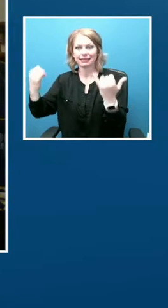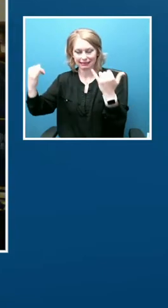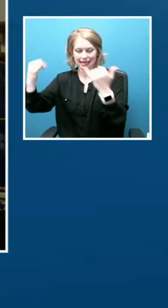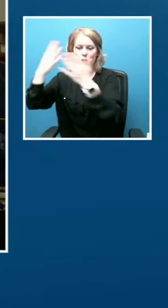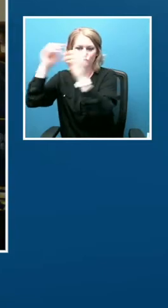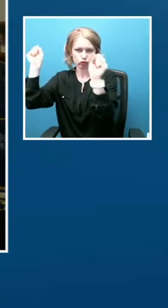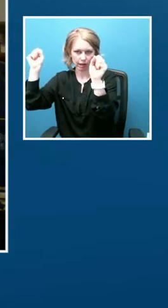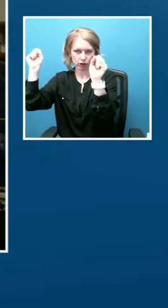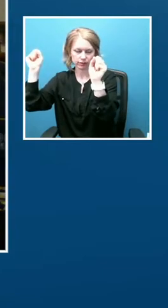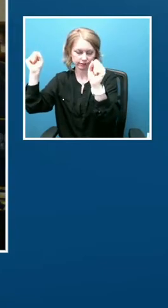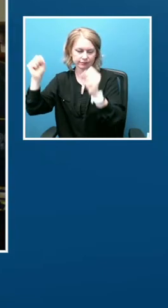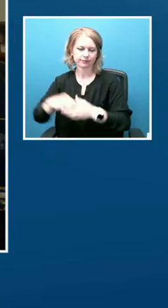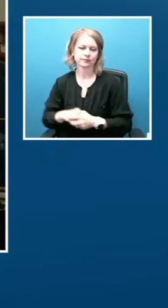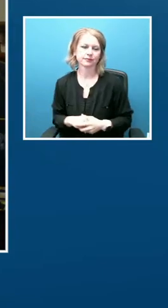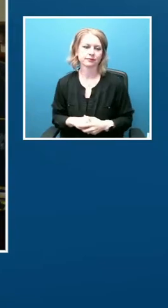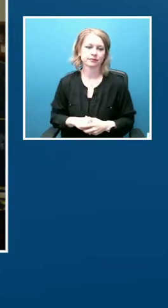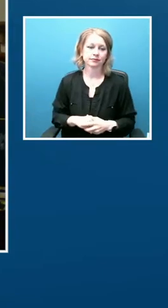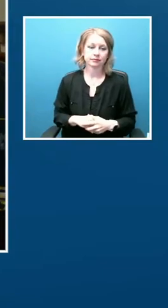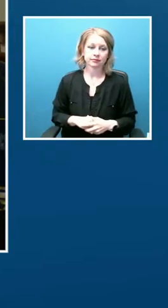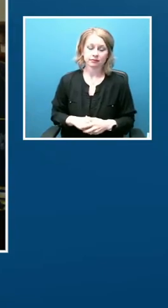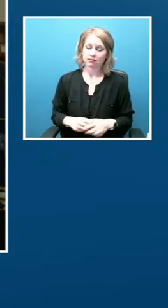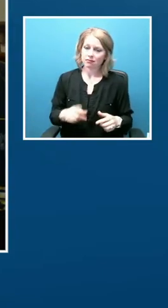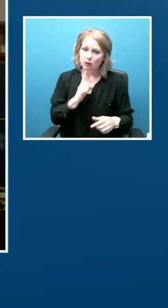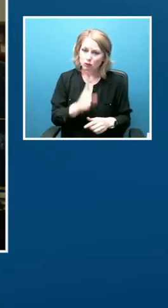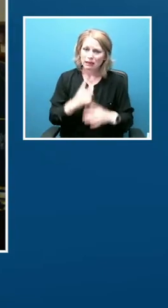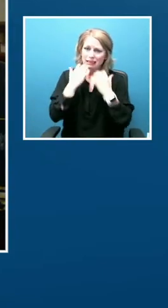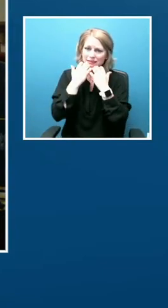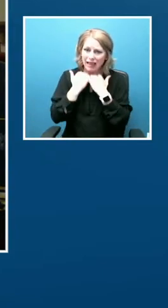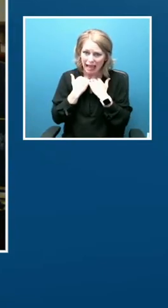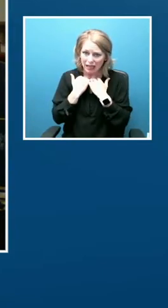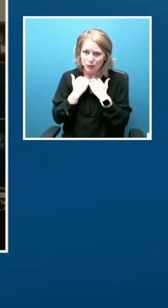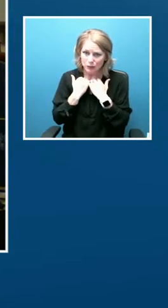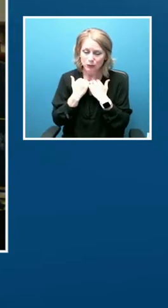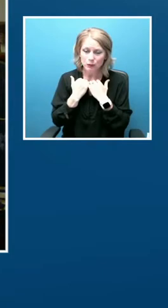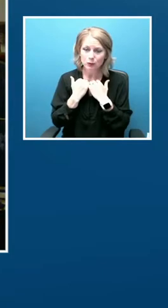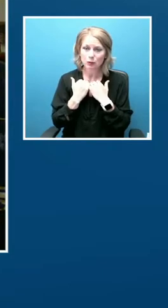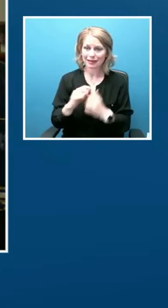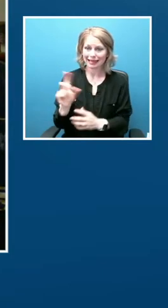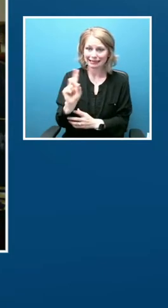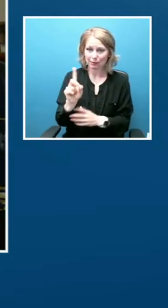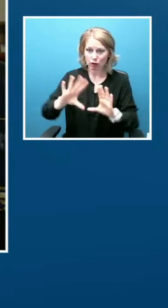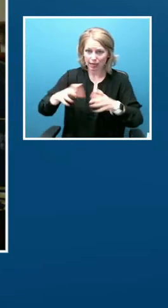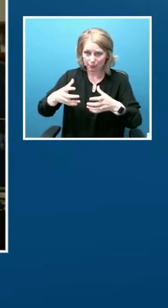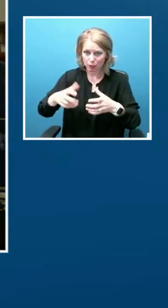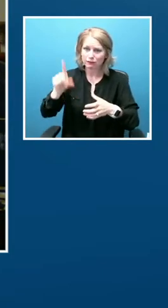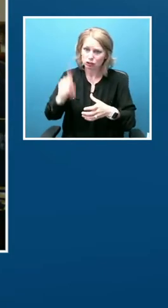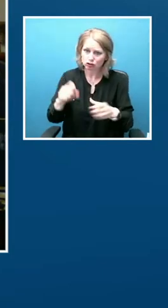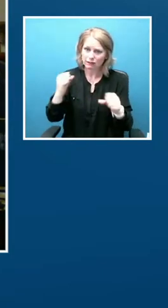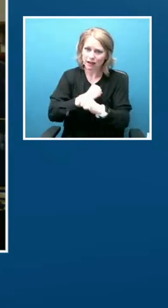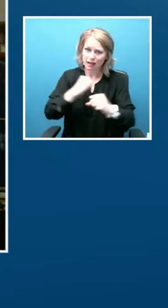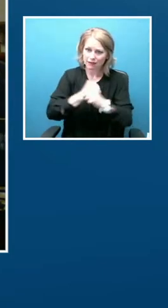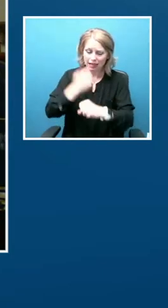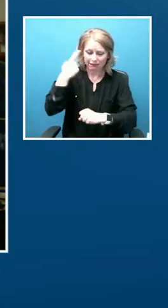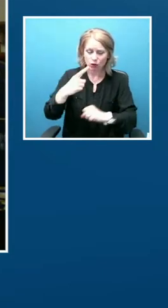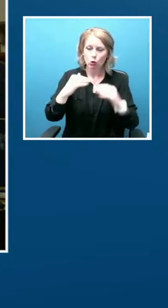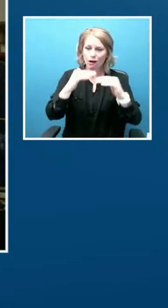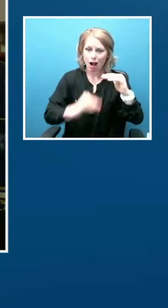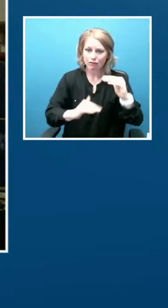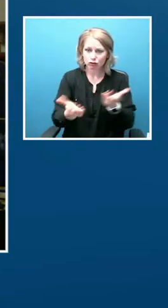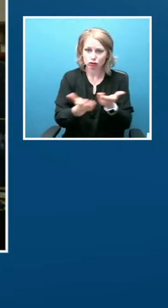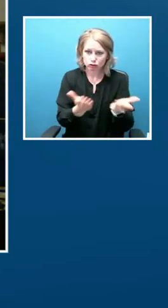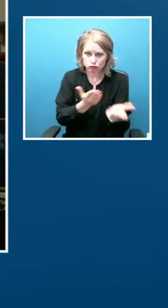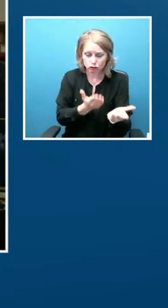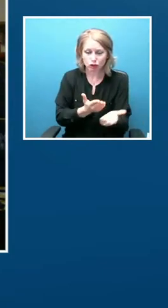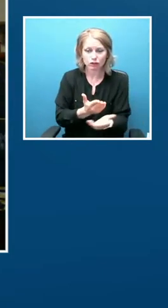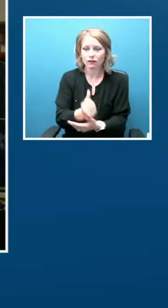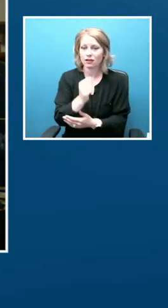Party, I have held on to the value that the Democratic Party should fight for the underserved, underrepresented, and the